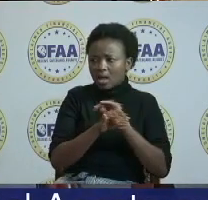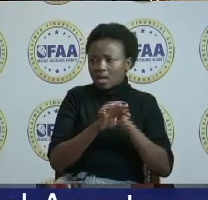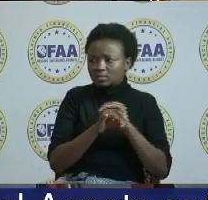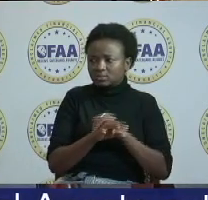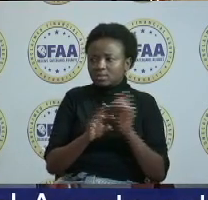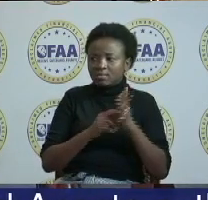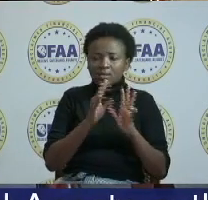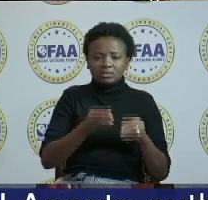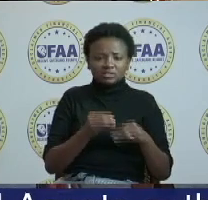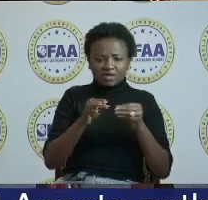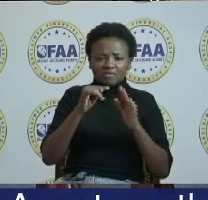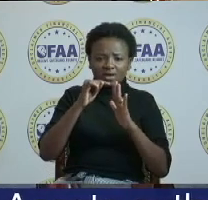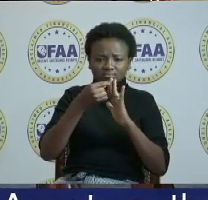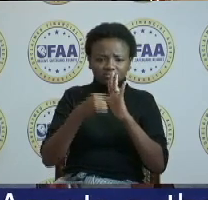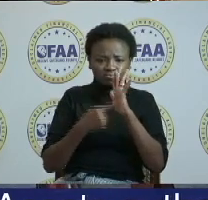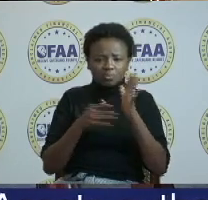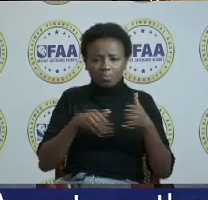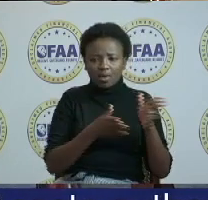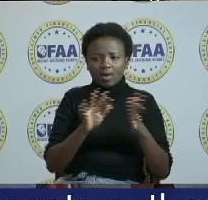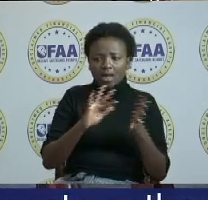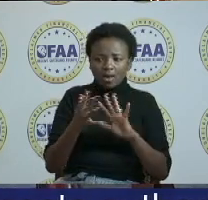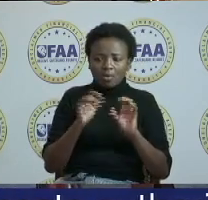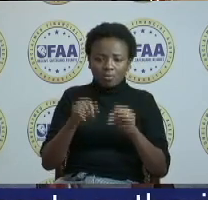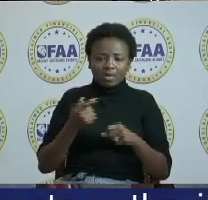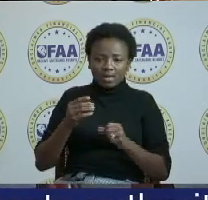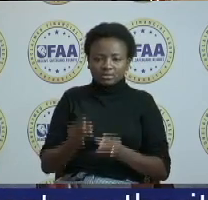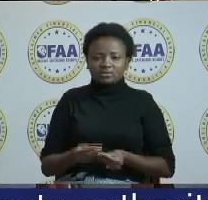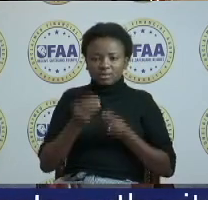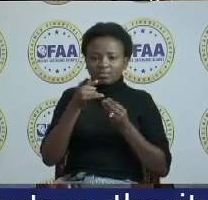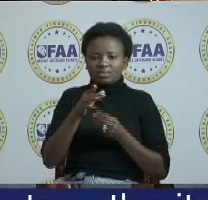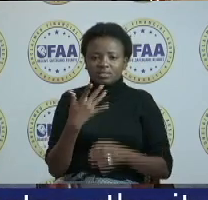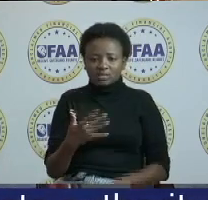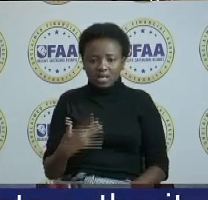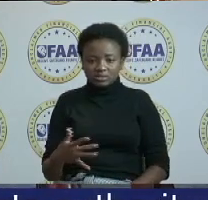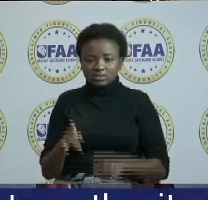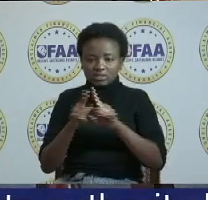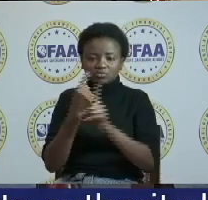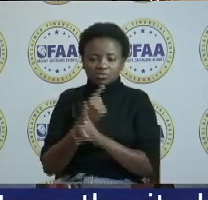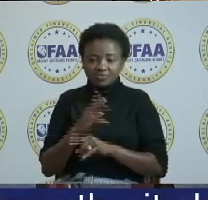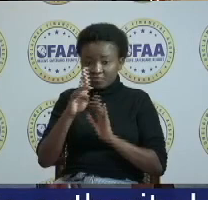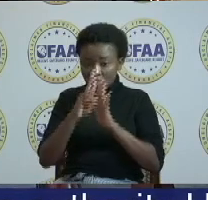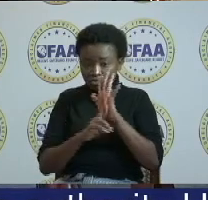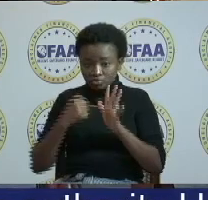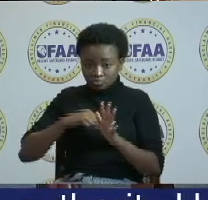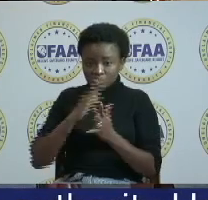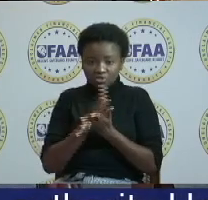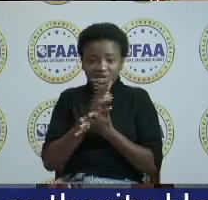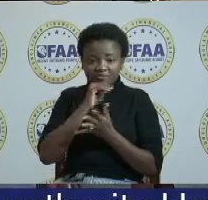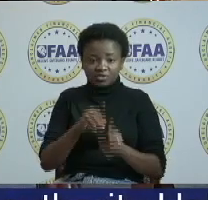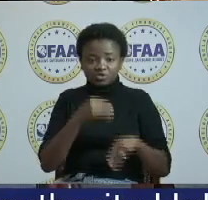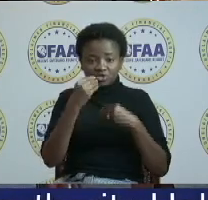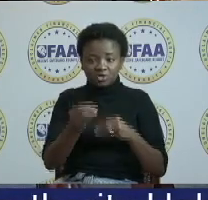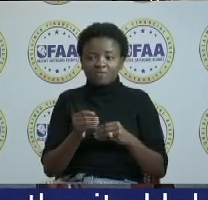the detailed way of submitting these assets, and the regulations which we have shared, which you can be able